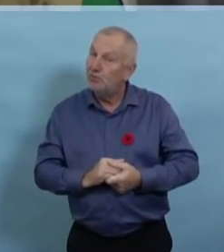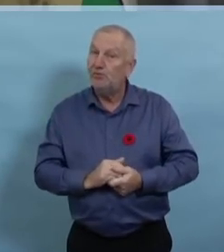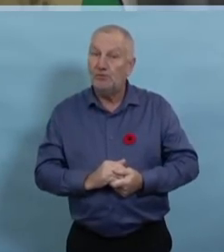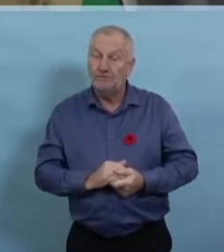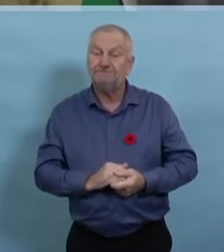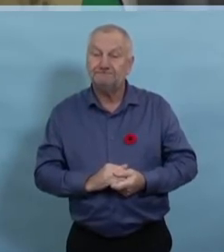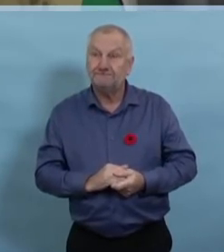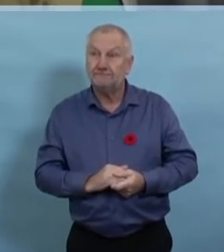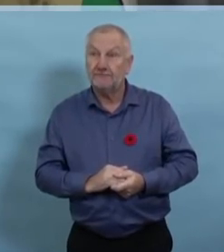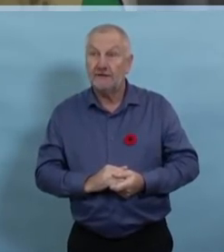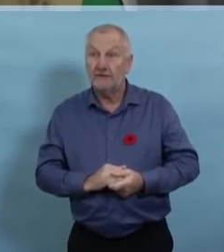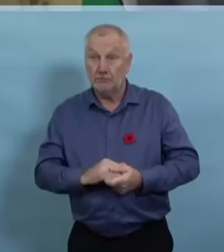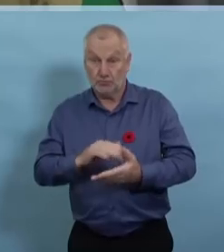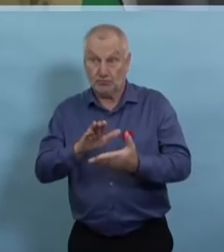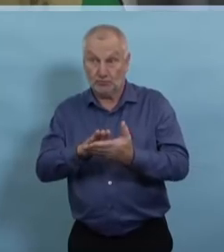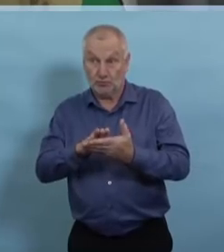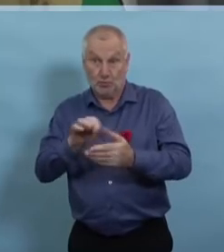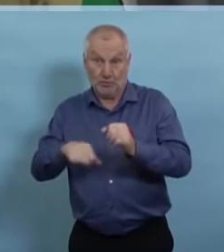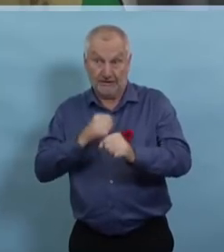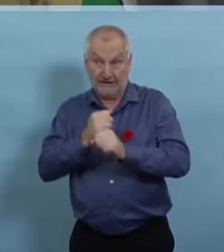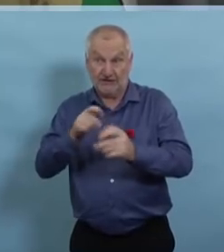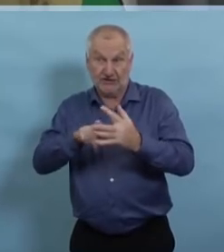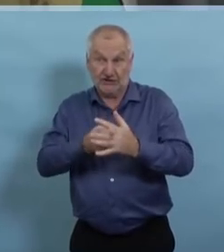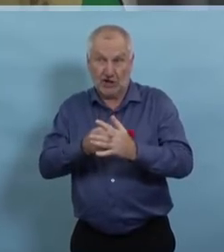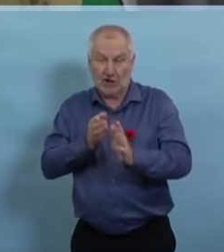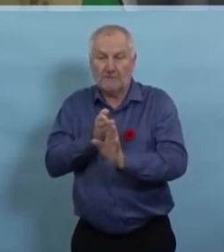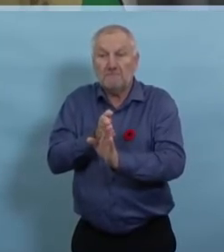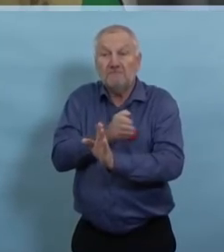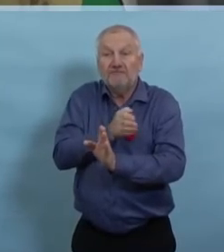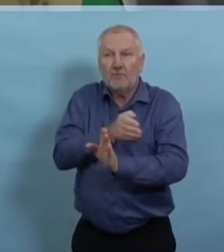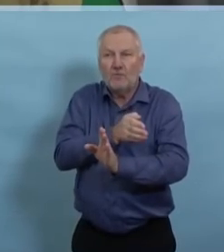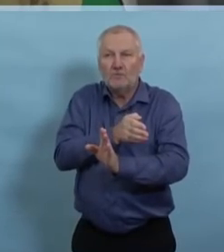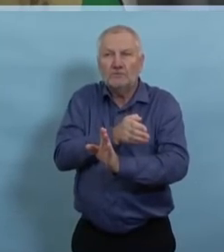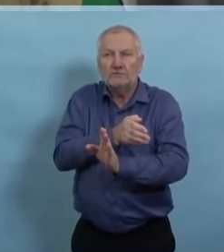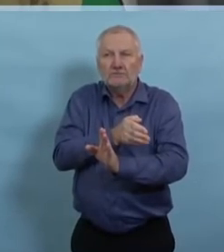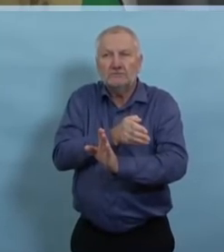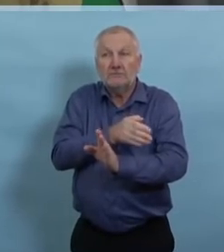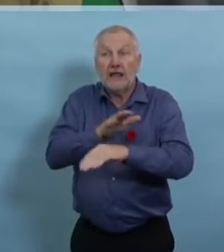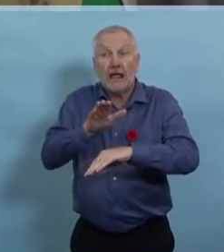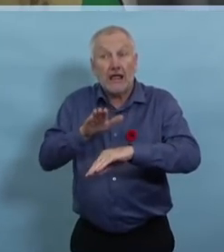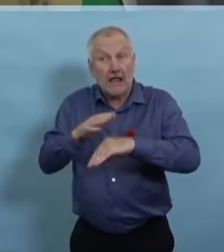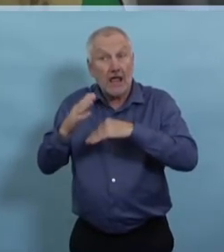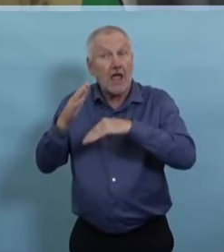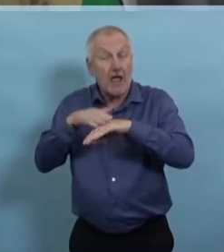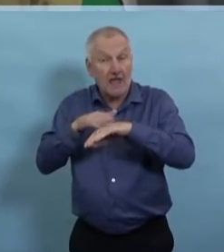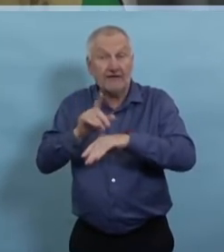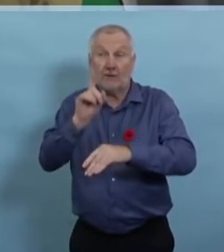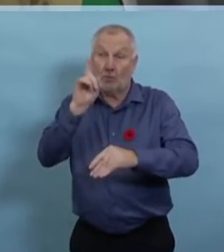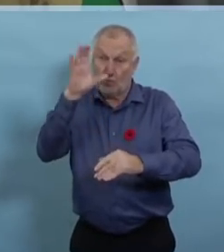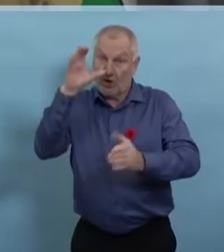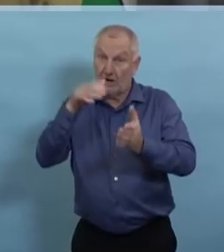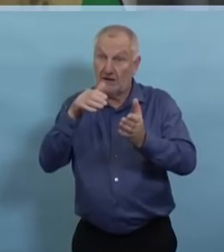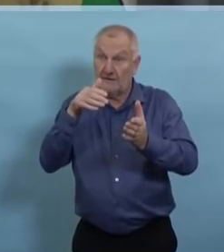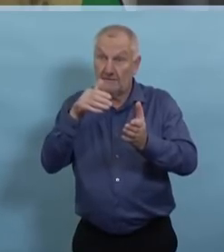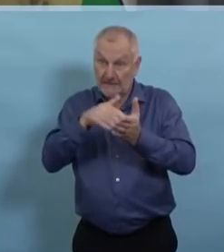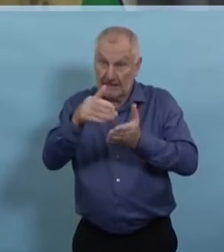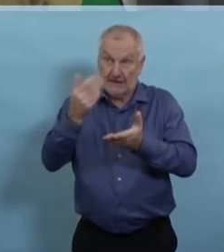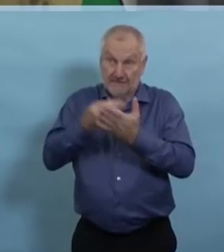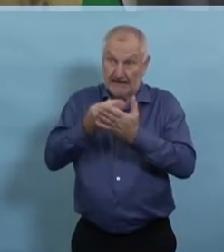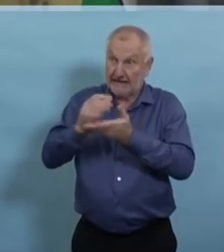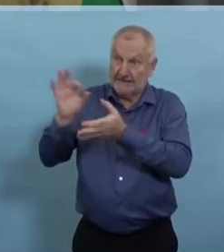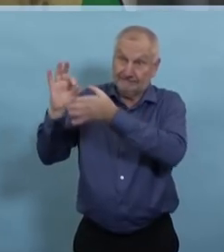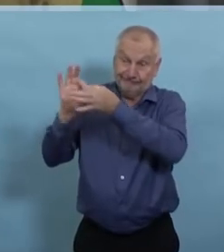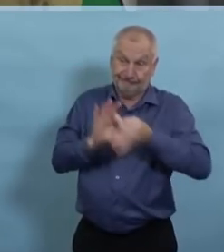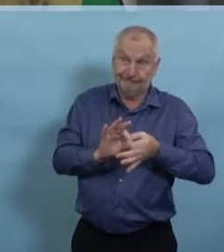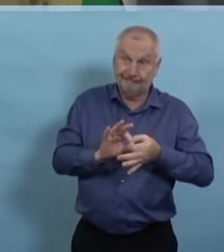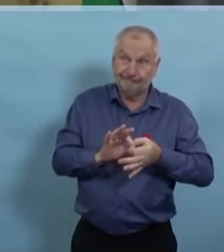that they were being provided $100 million, both with the savings that they had accrued and provincial support